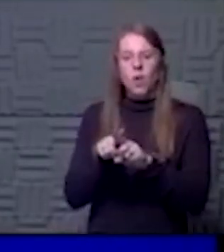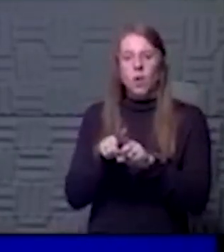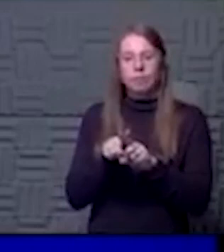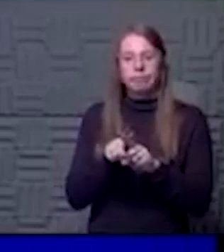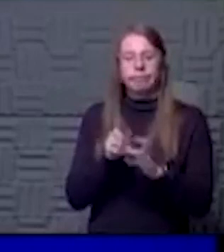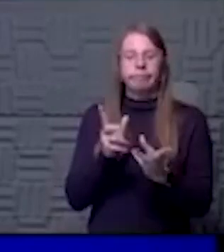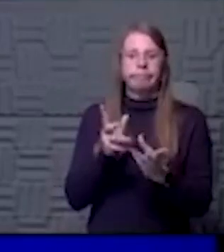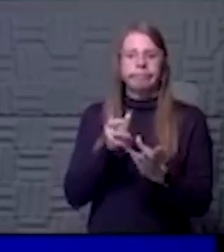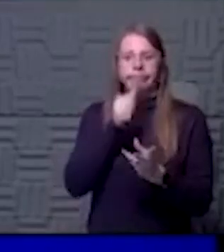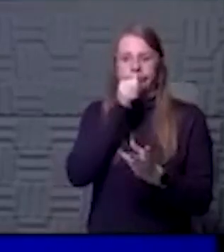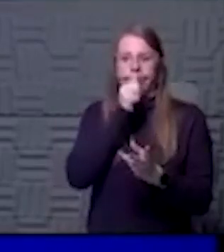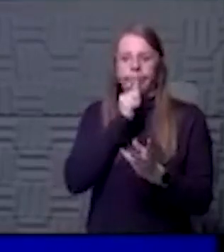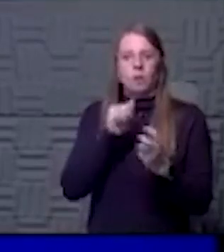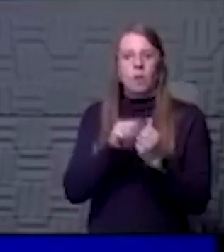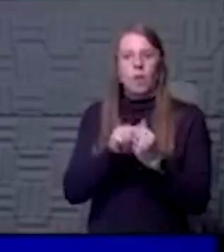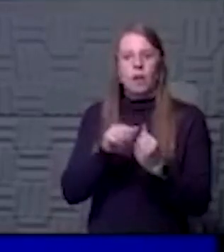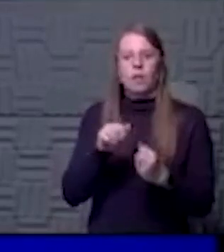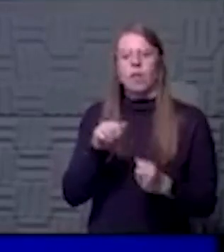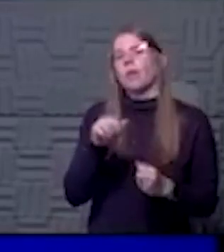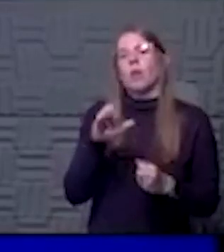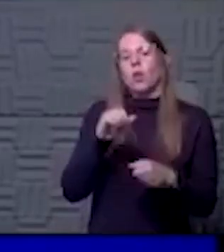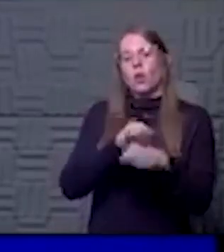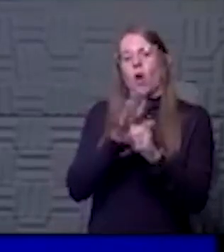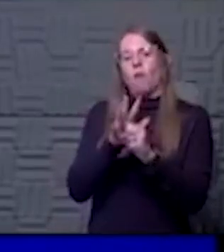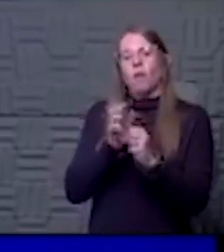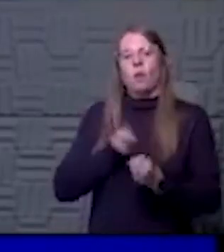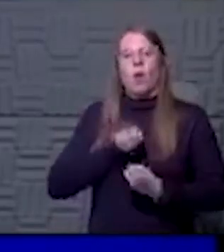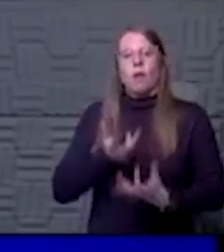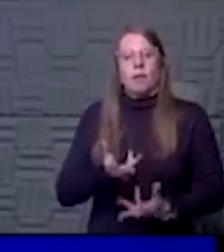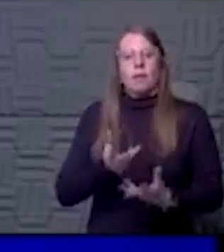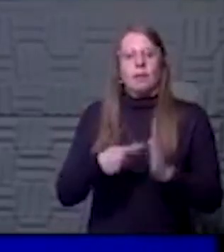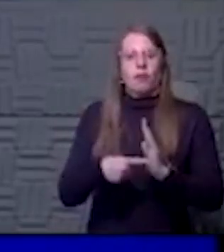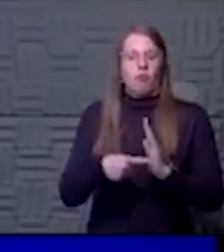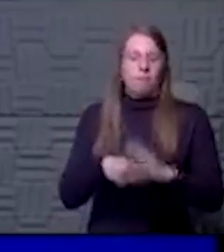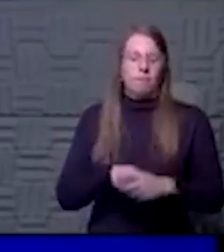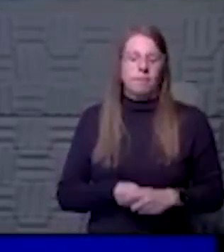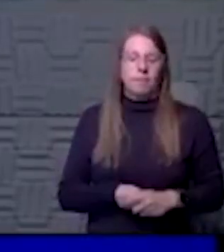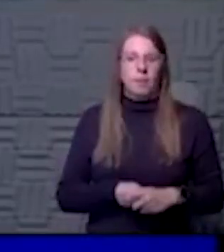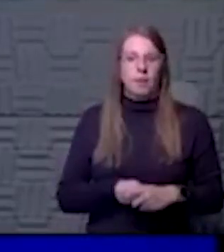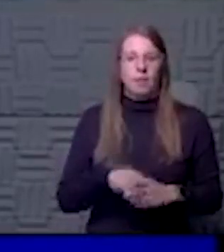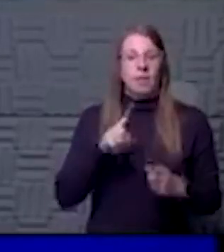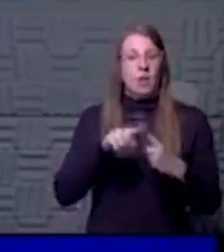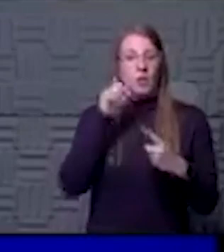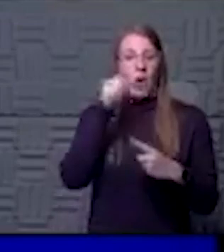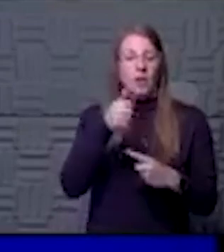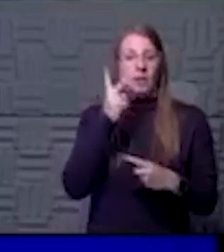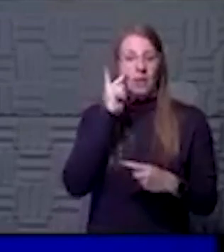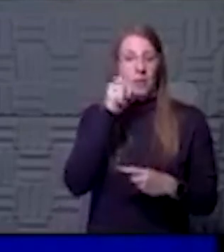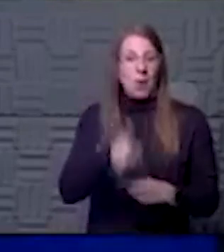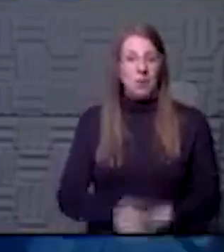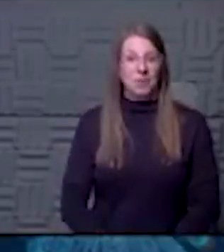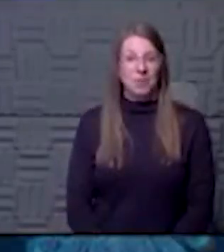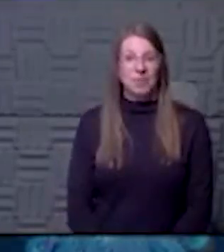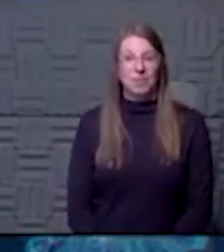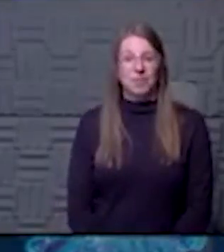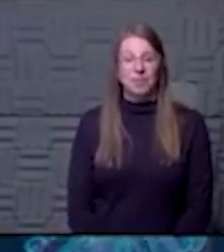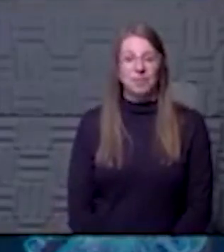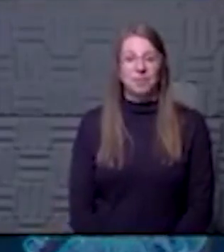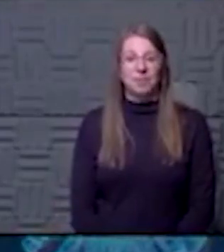syndrome. Cows. We'll be talking more about that tomorrow. And until then, there's still no place like home. We'll see you tomorrow.